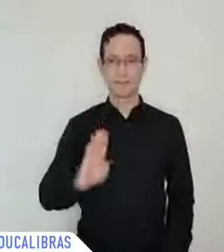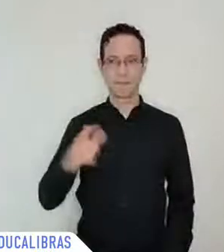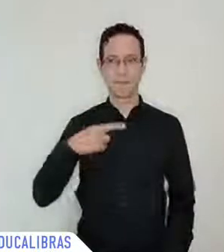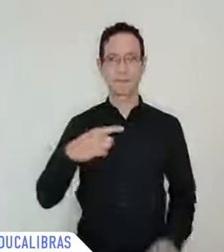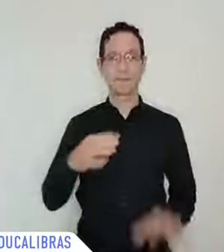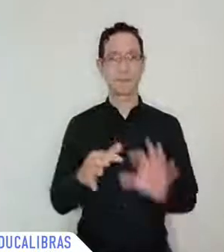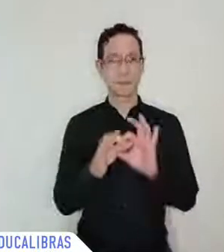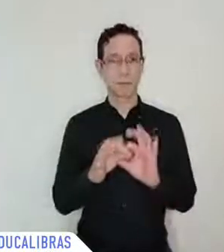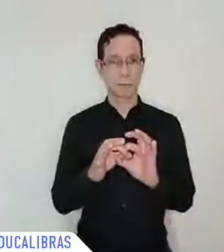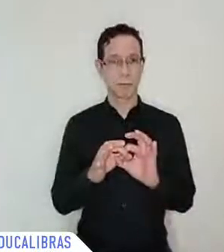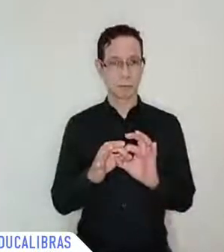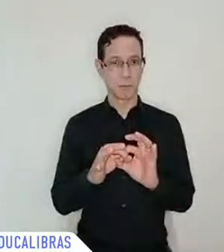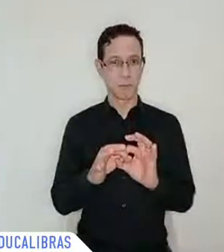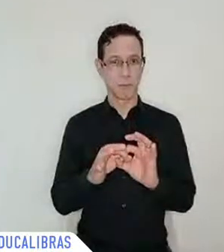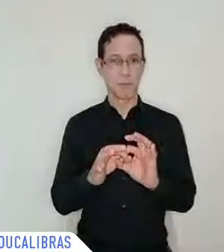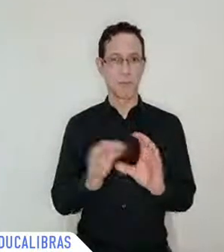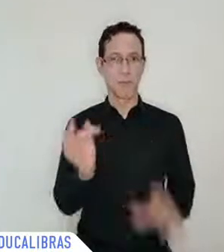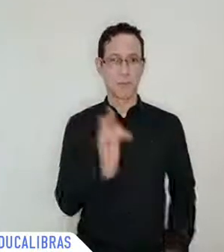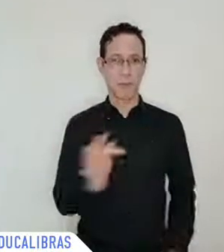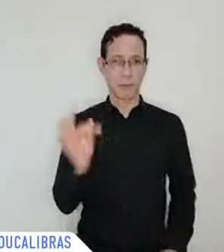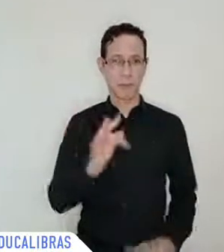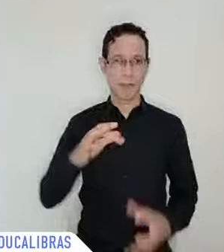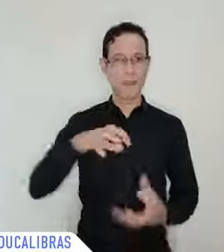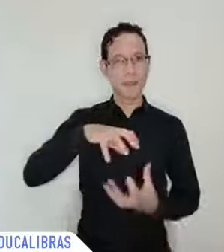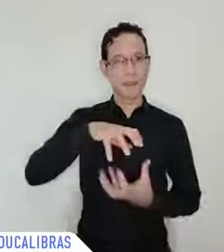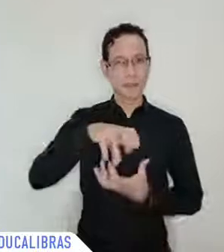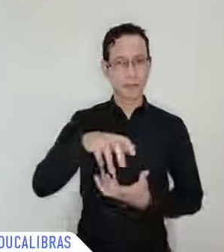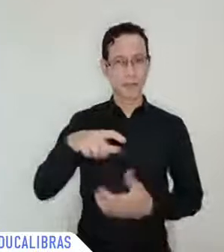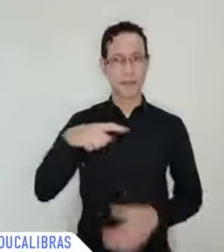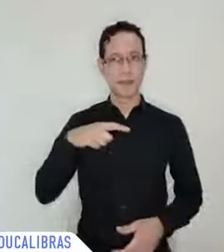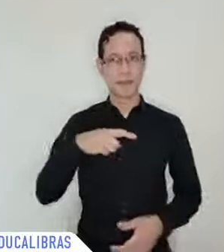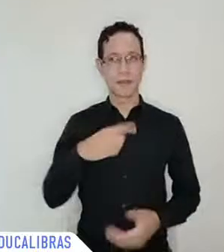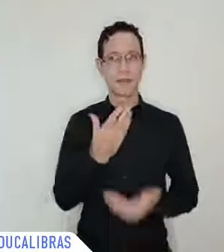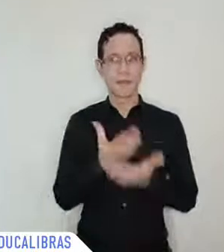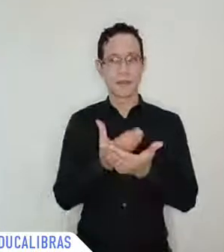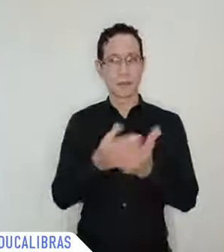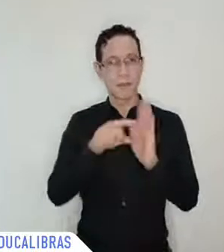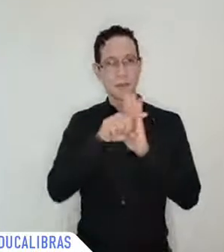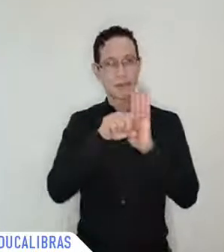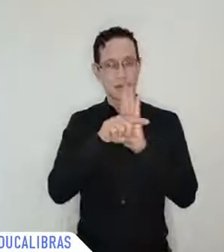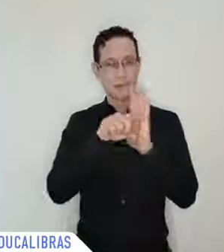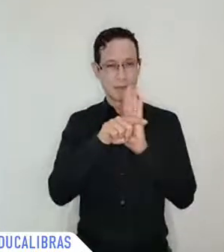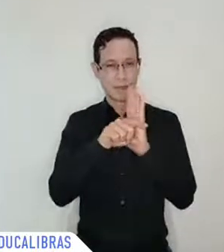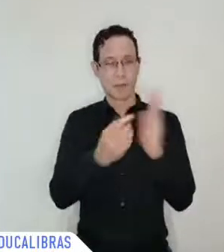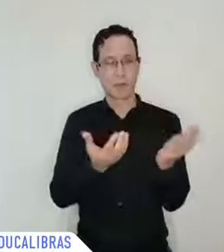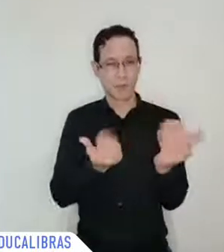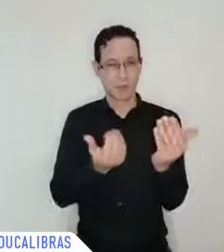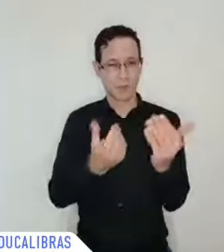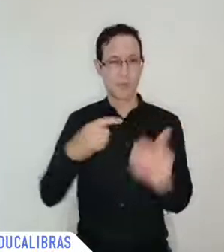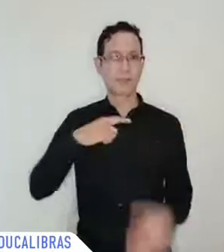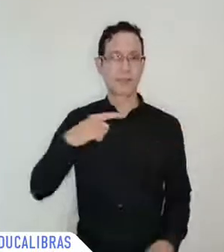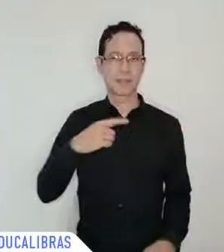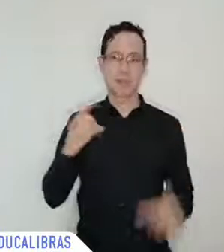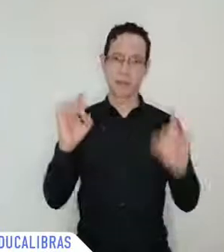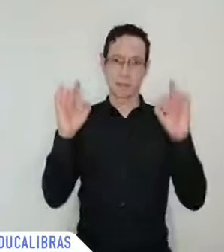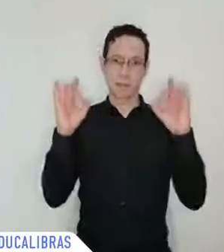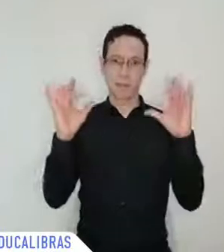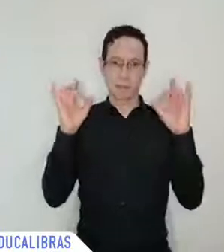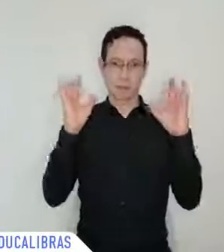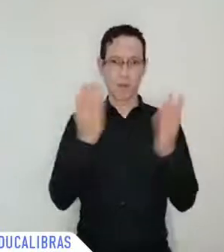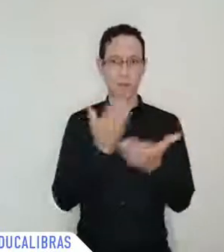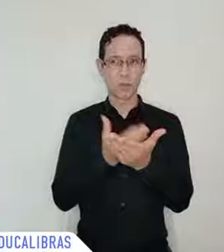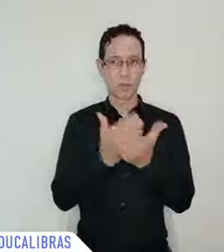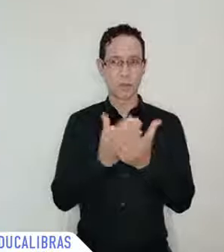let you know of how happy I am for being able to observe that through